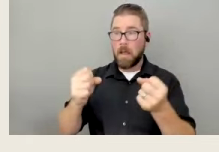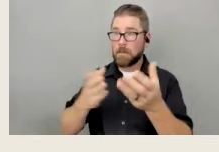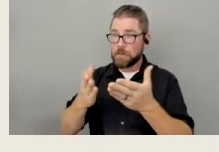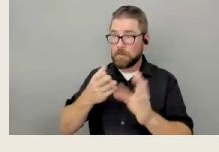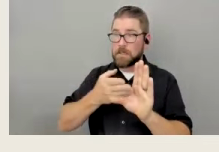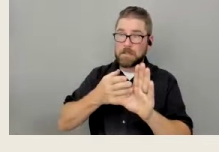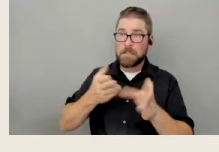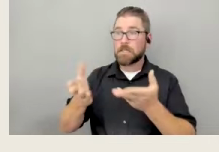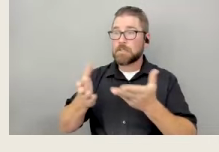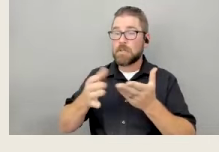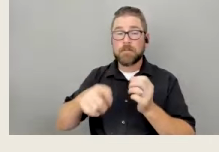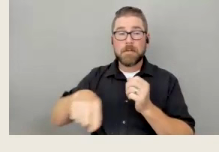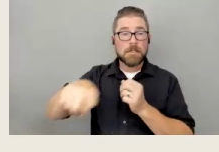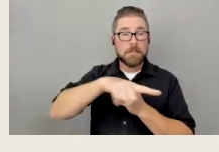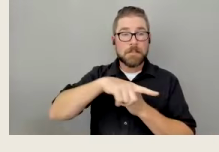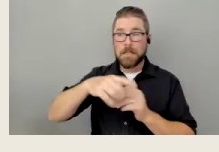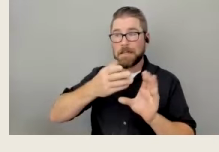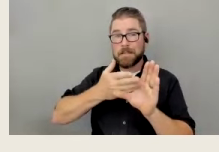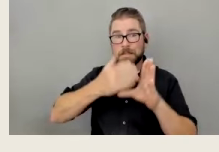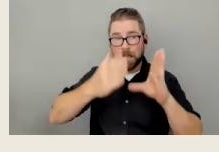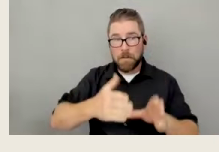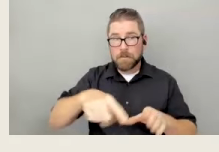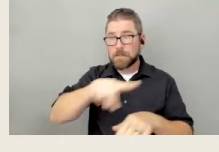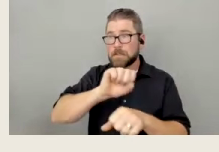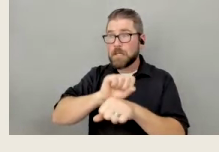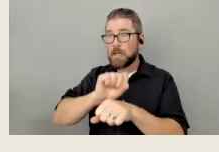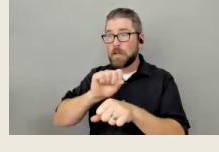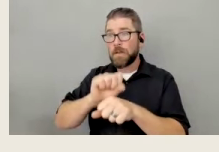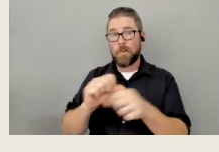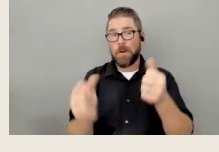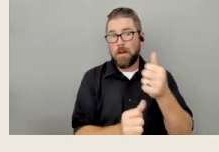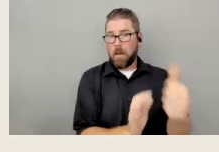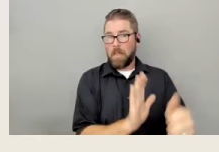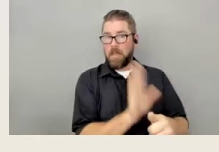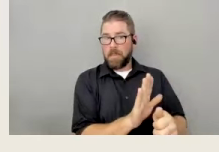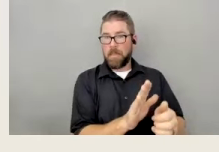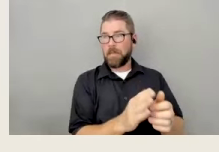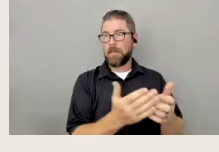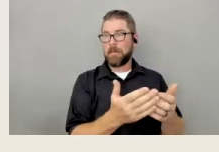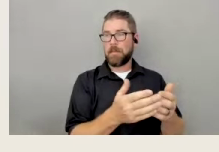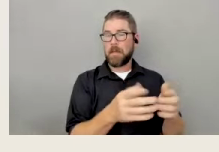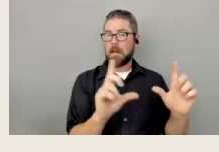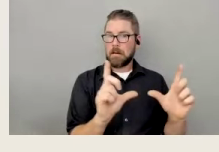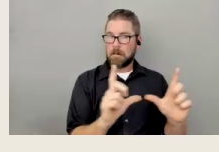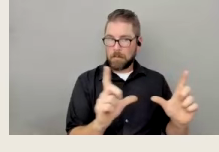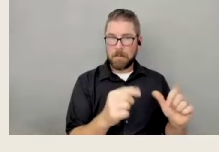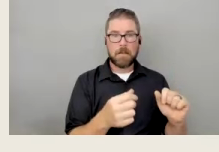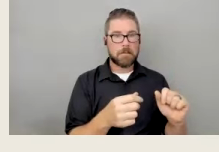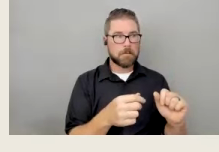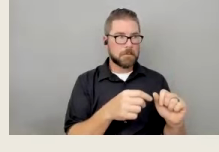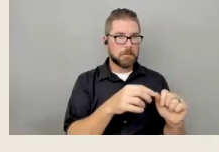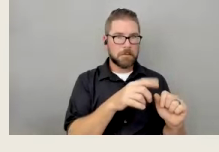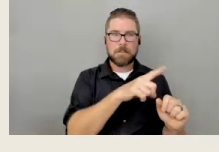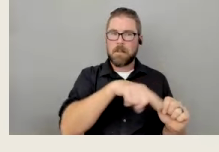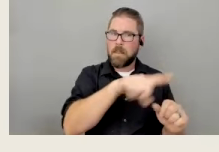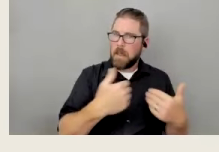services, the psychologists, right, who are working under their license and are being disclosed, Title IX related issues,